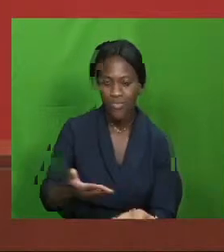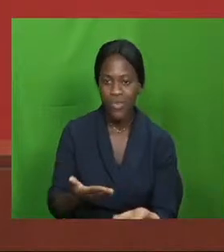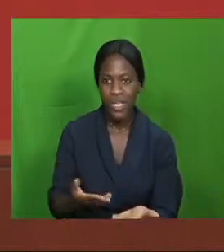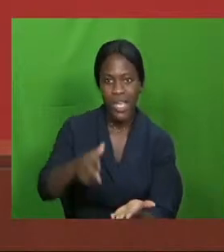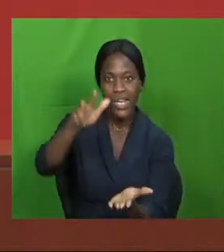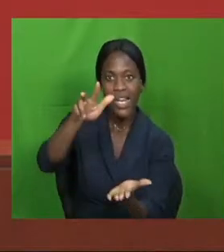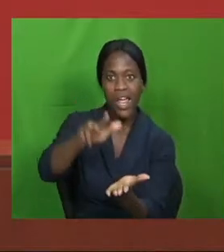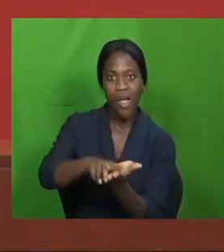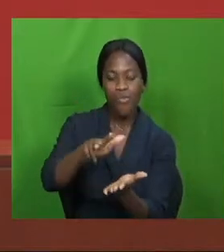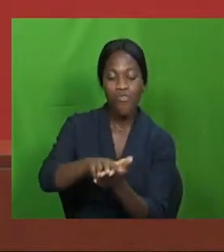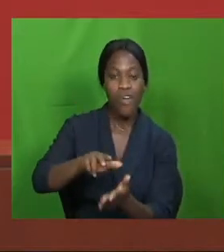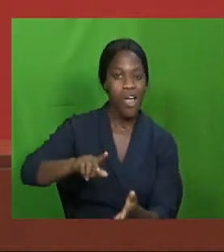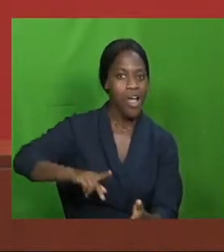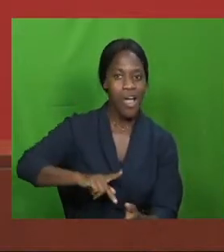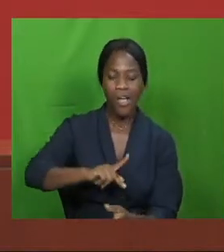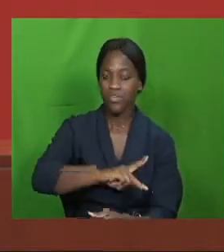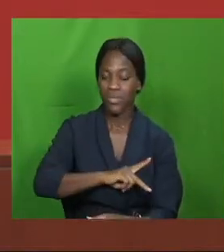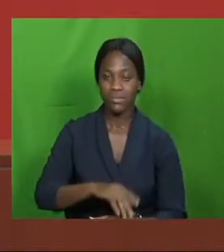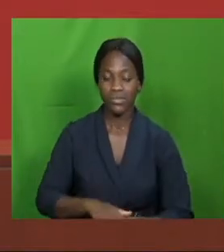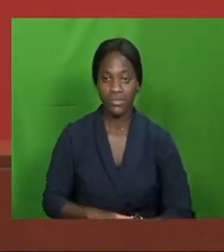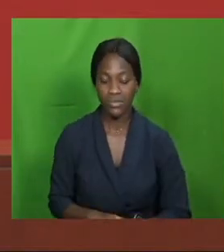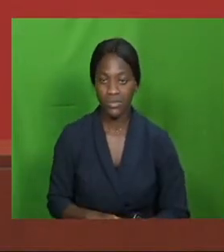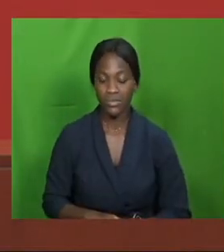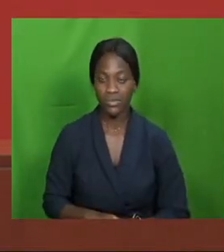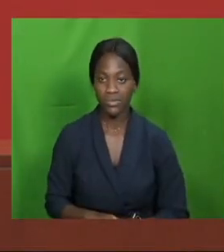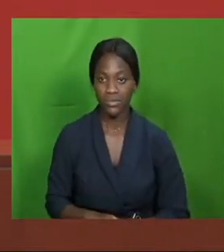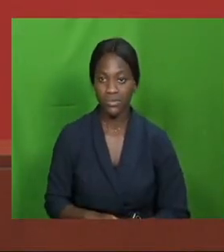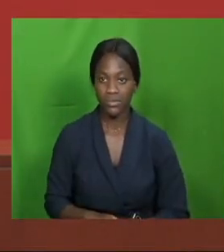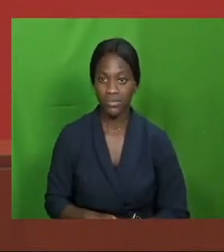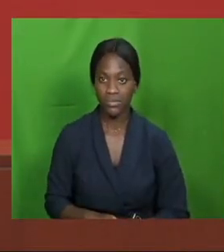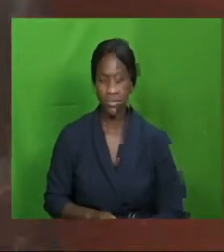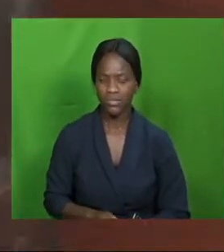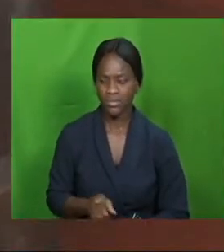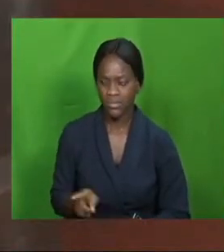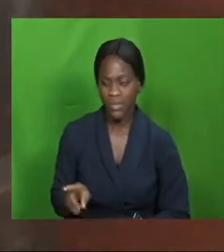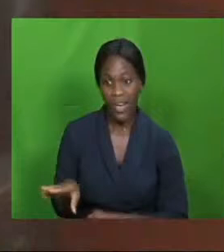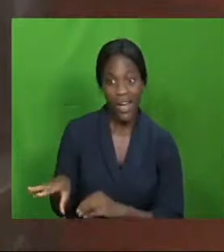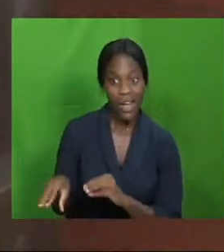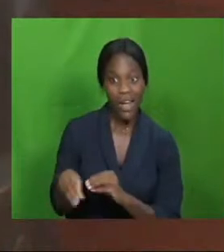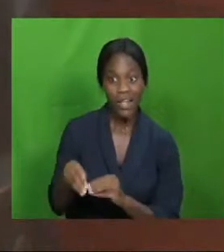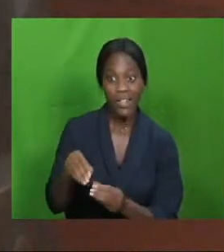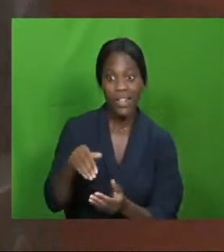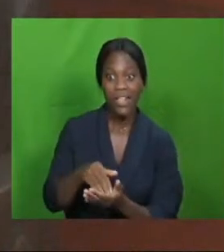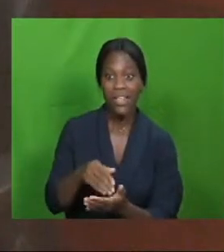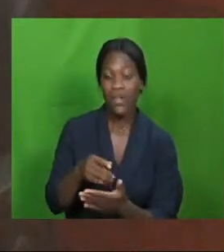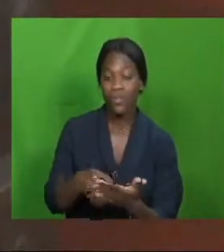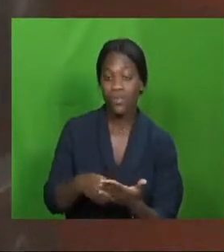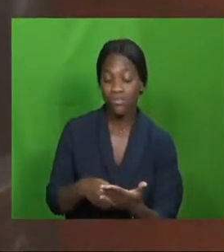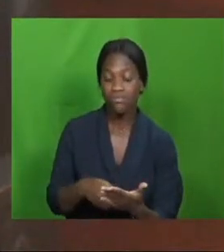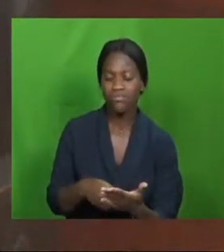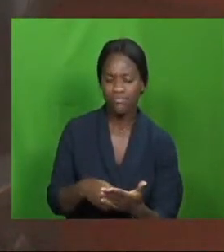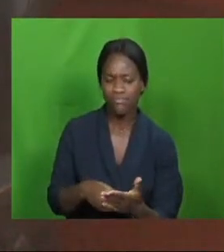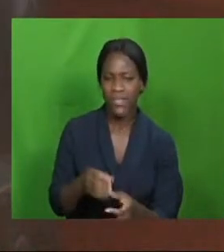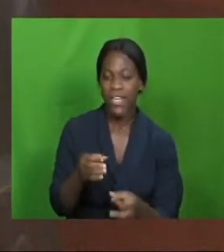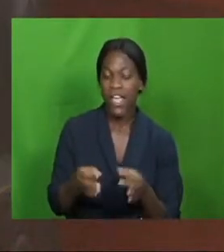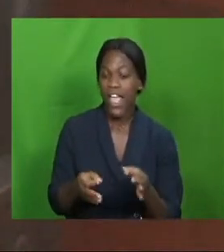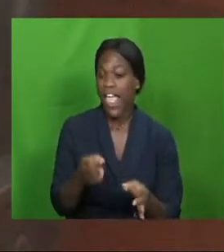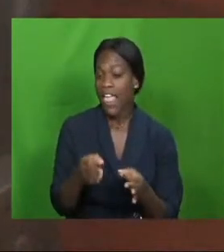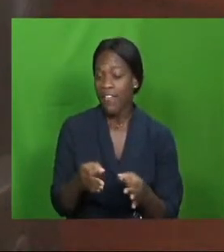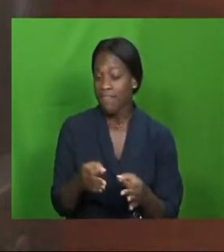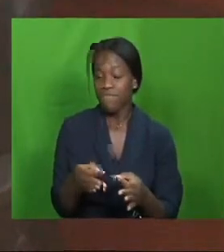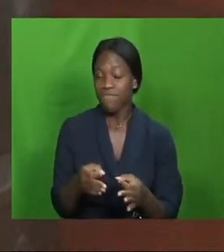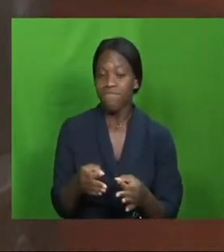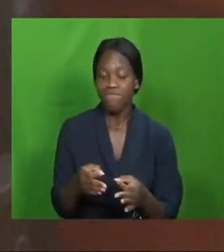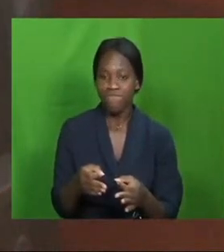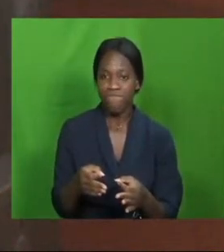of Parliament. The Honourable Majority Leader added that once the Committee of Privileges made a determination as